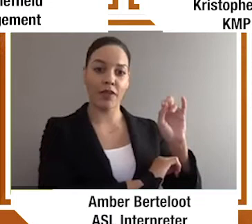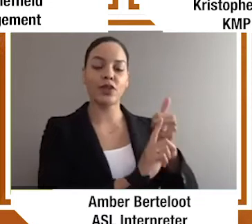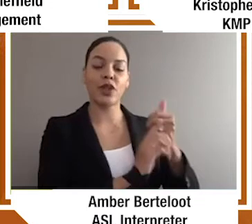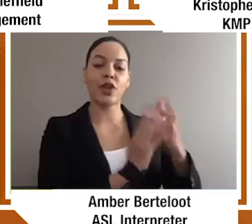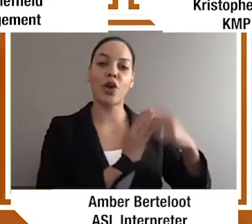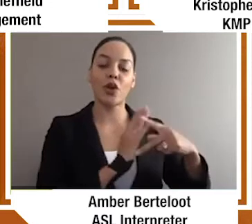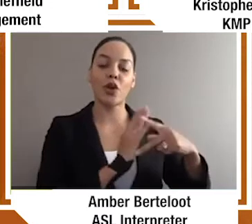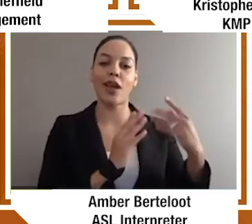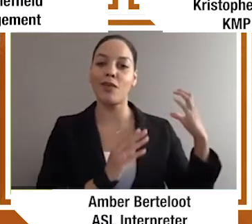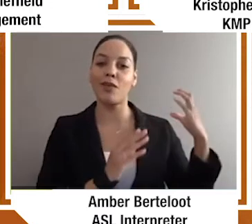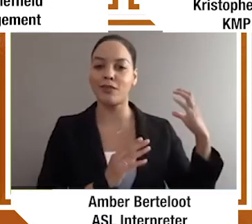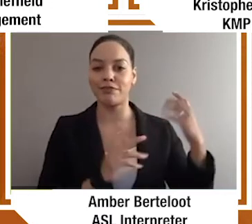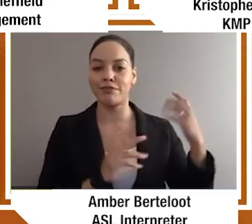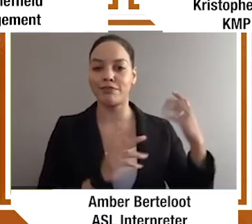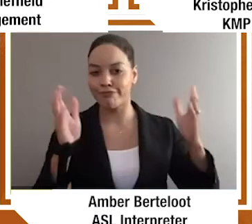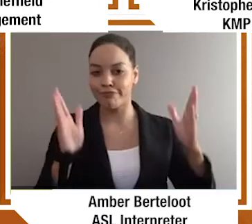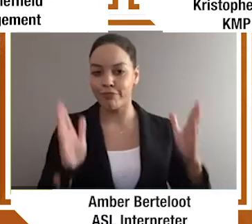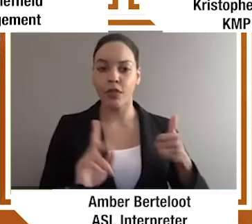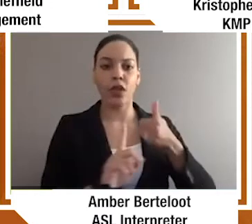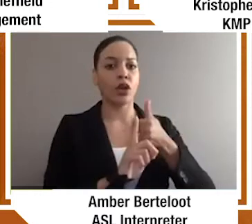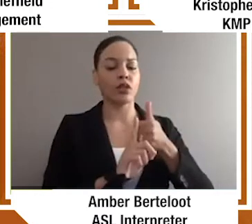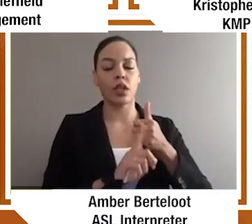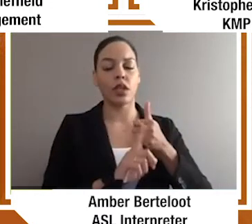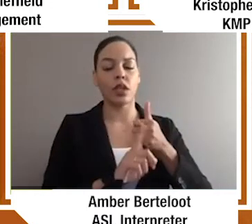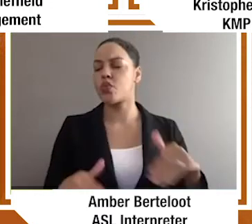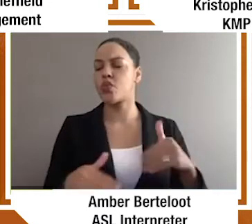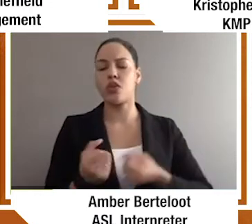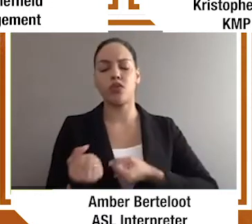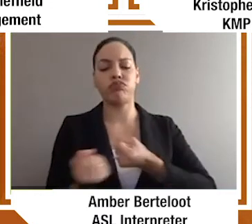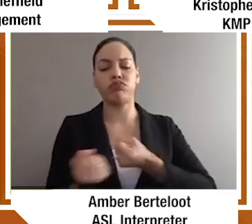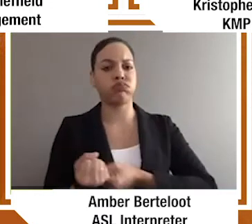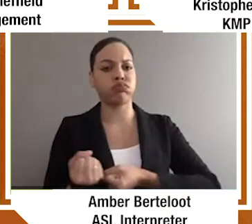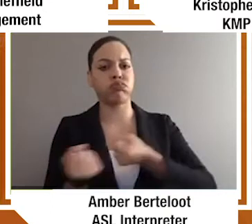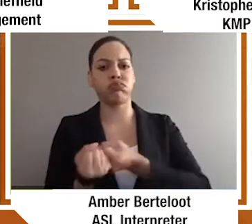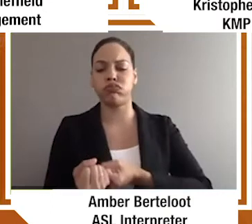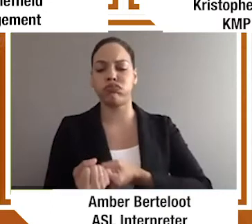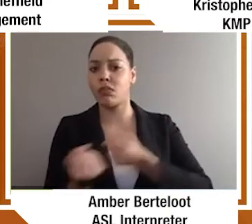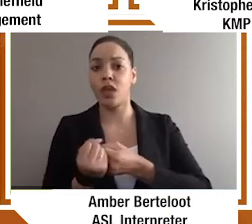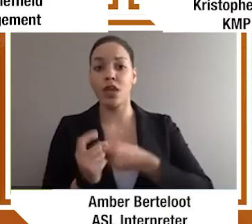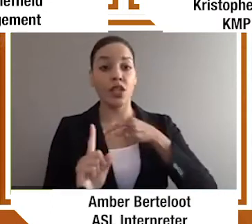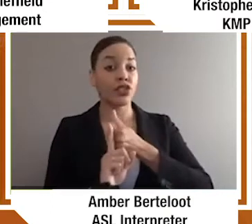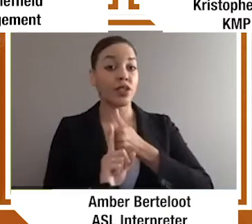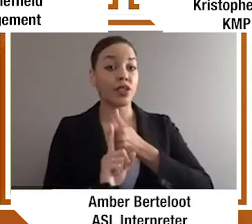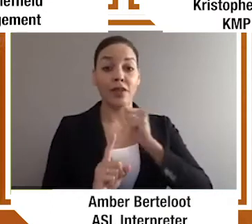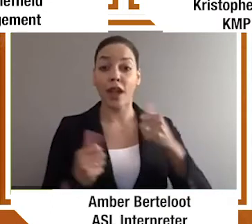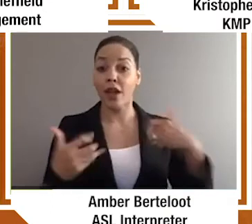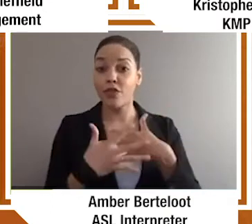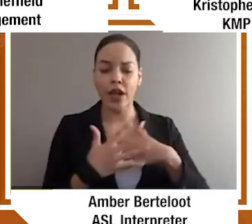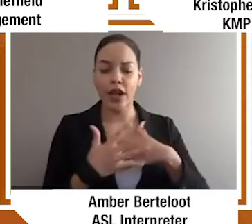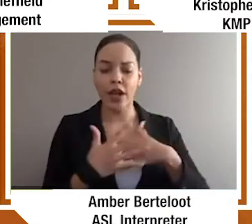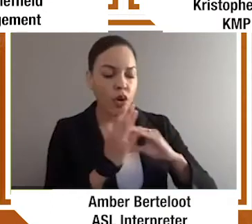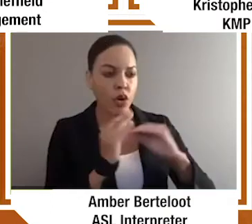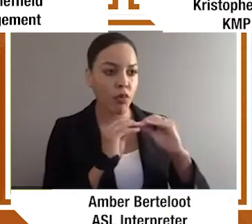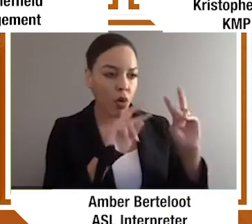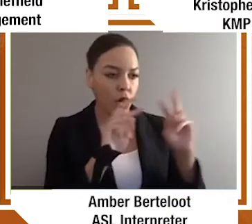got us. She got us. And she wasn't scared to even learn more about us. And